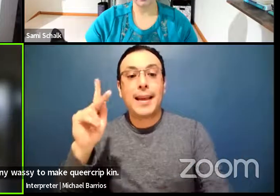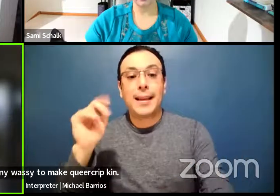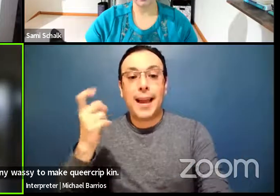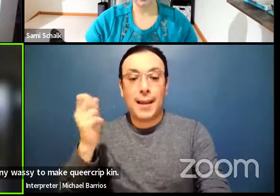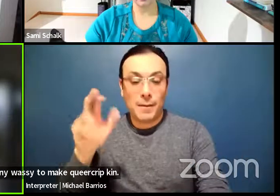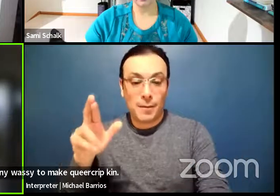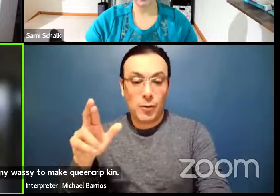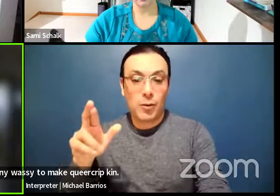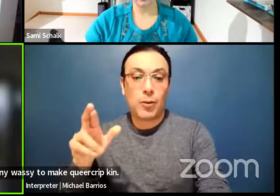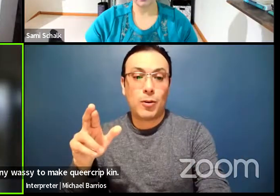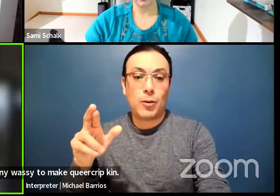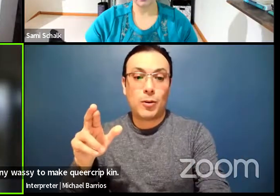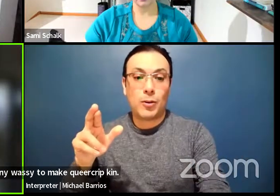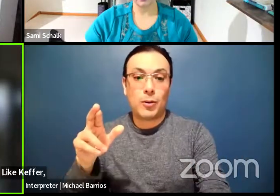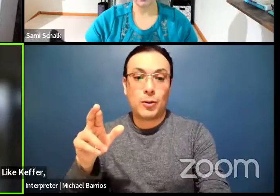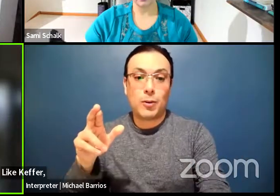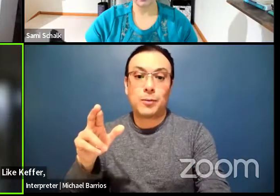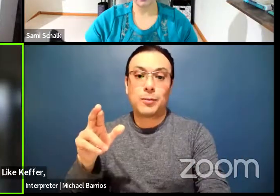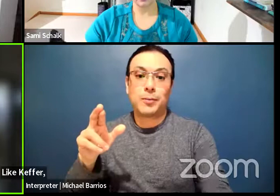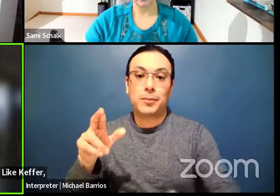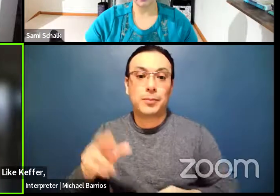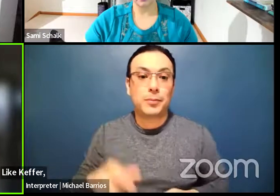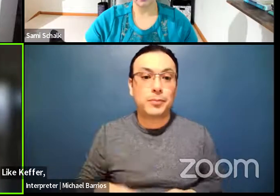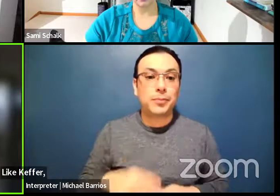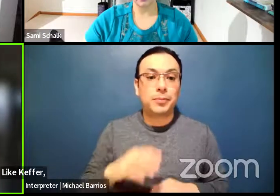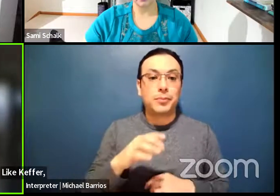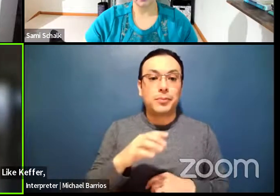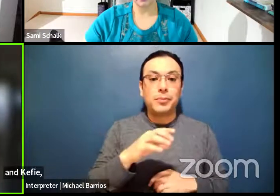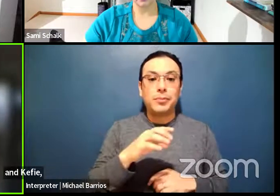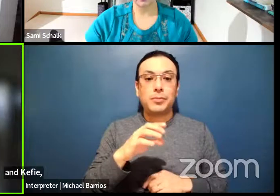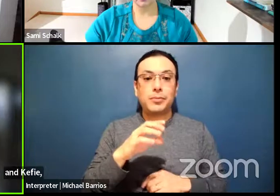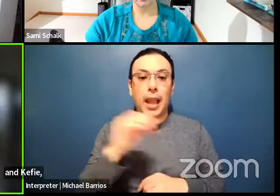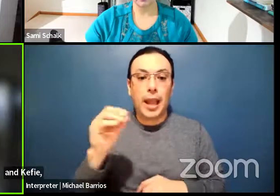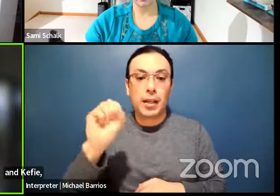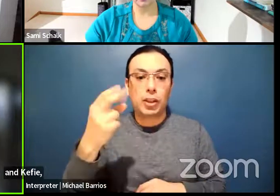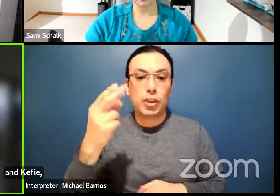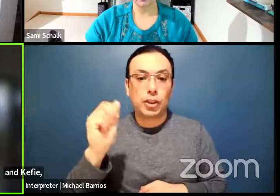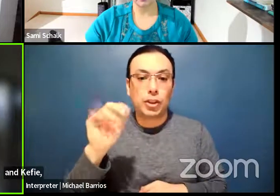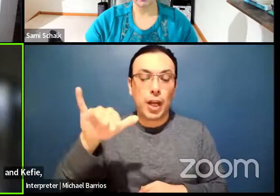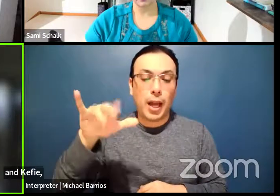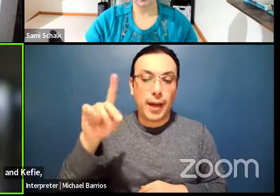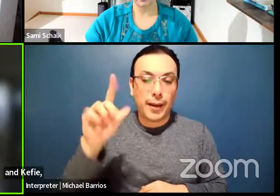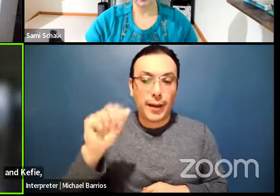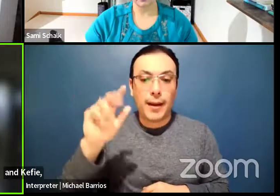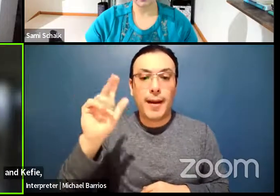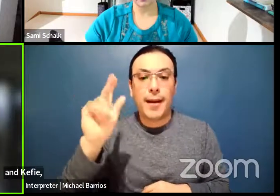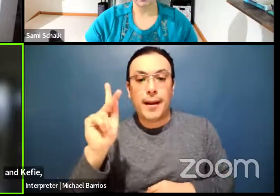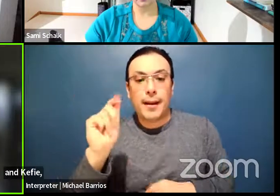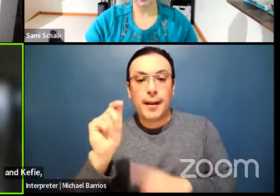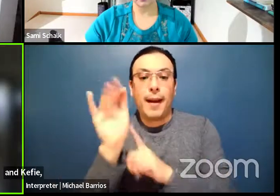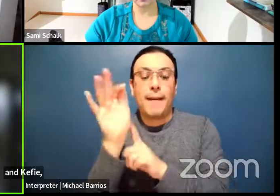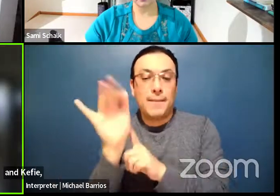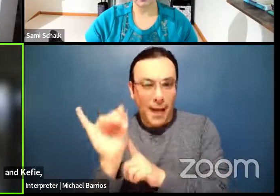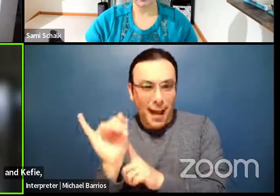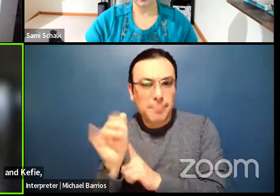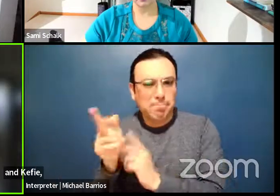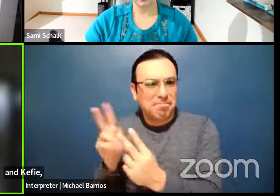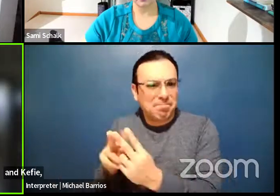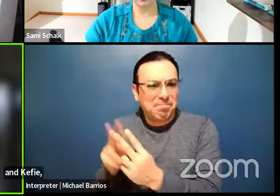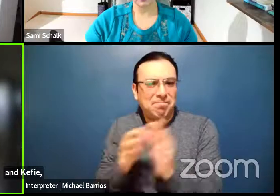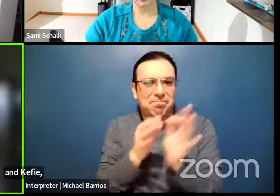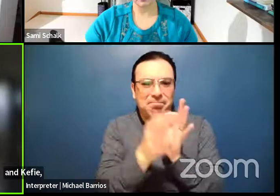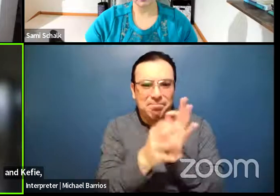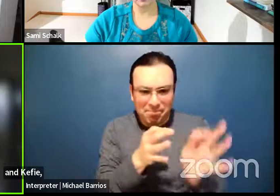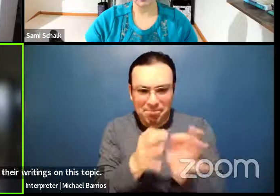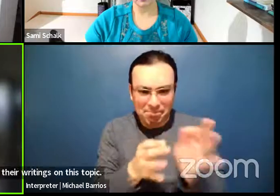have described in their own writings on this topic. For the purposes of this presentation, we focus